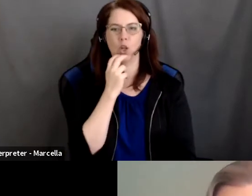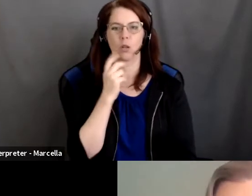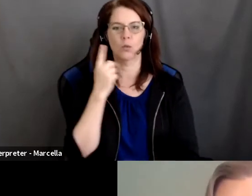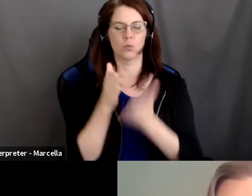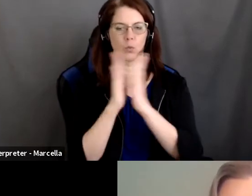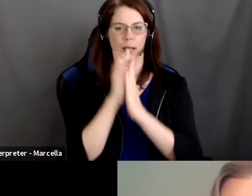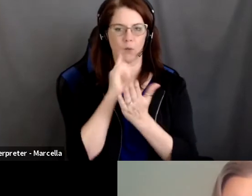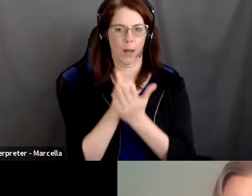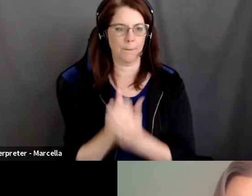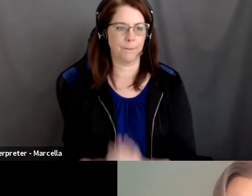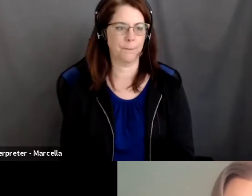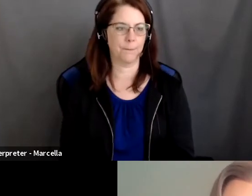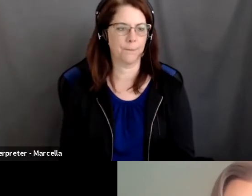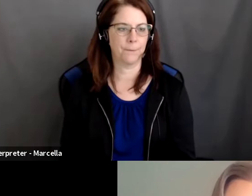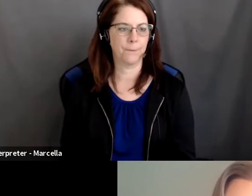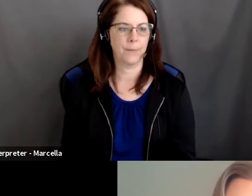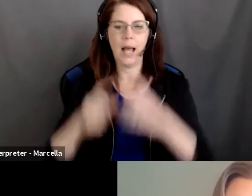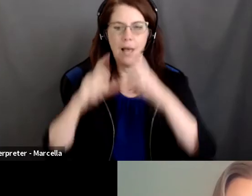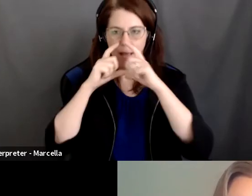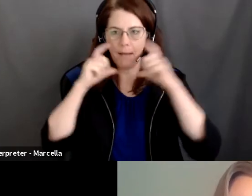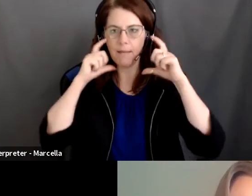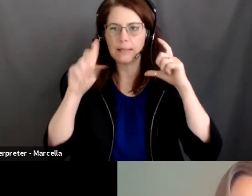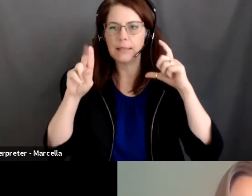help. I have a dust mask,